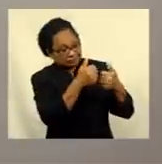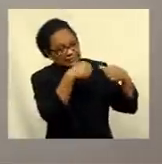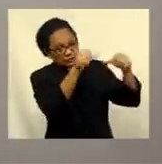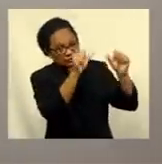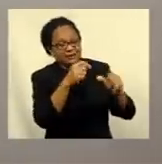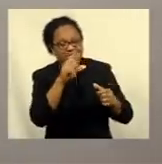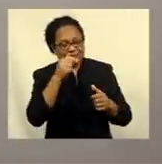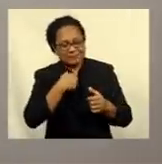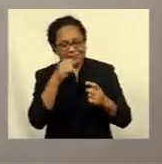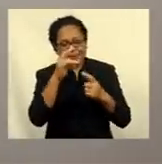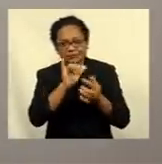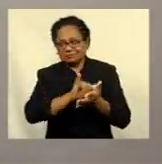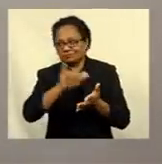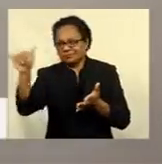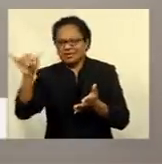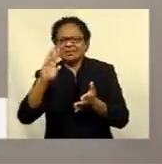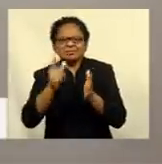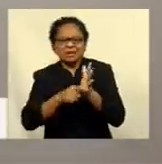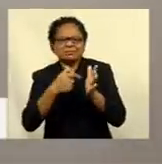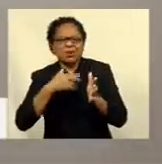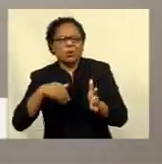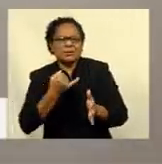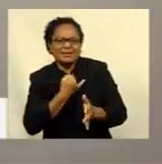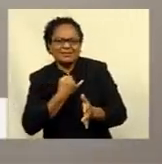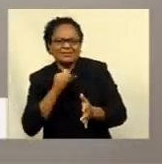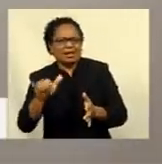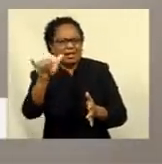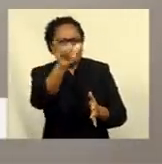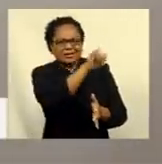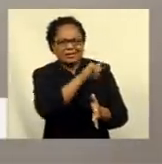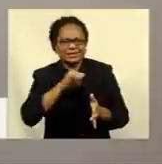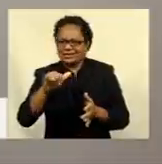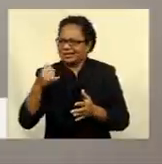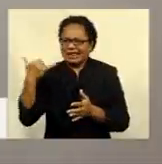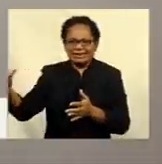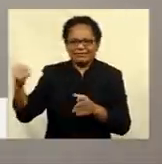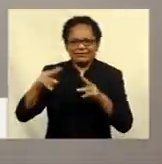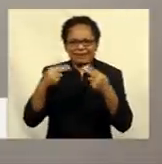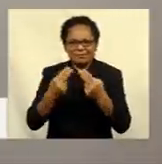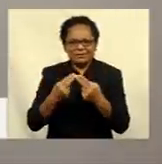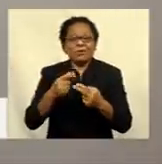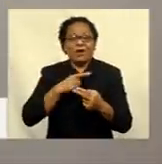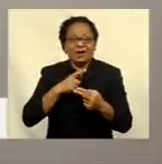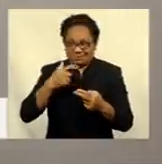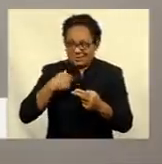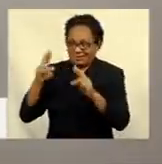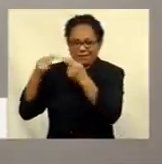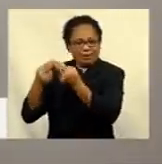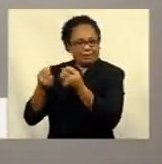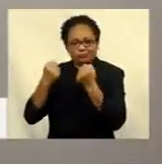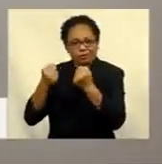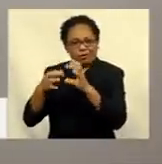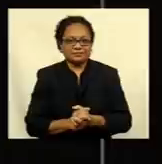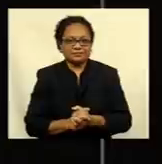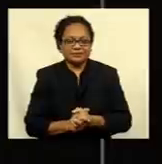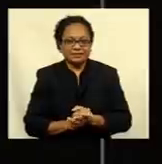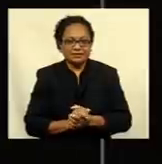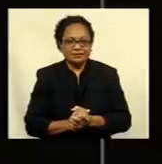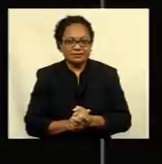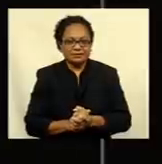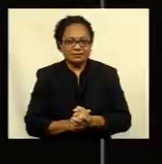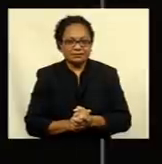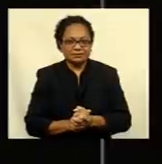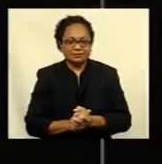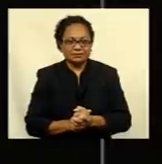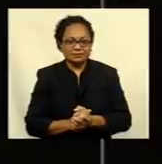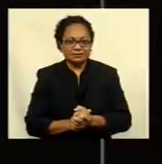guilty when I go off around the world and do the things that I do, but I have a family who have strong bonds, and I couldn't do this if it wasn't for them.